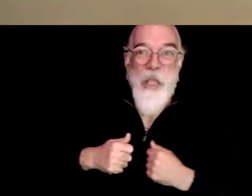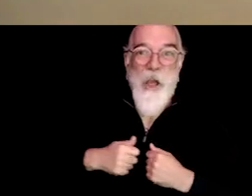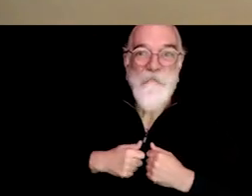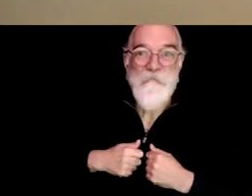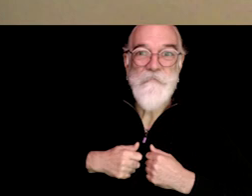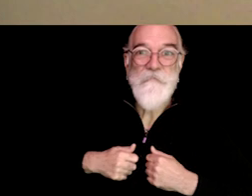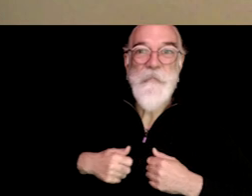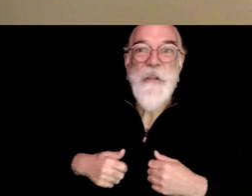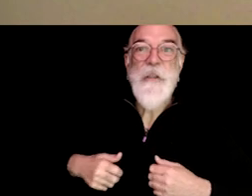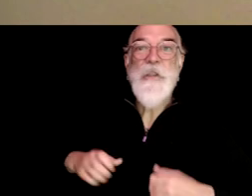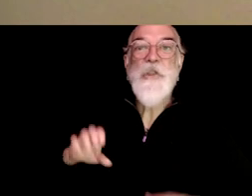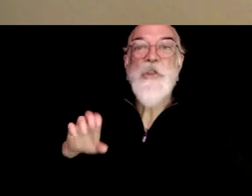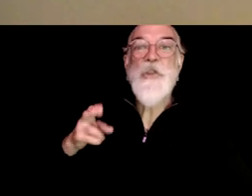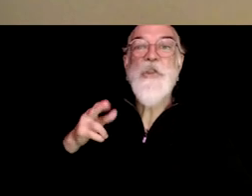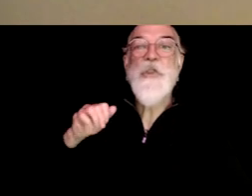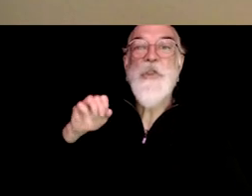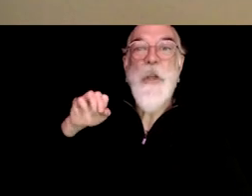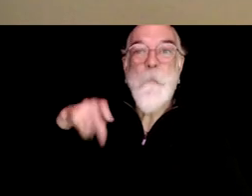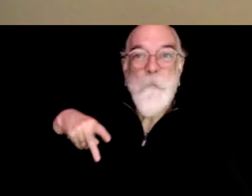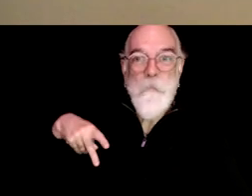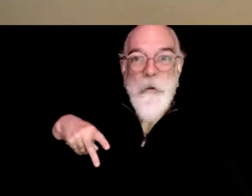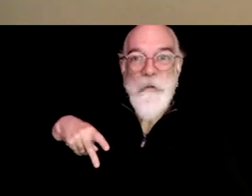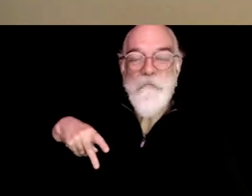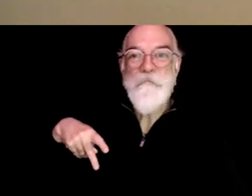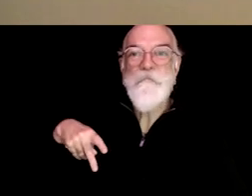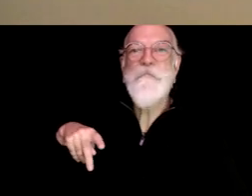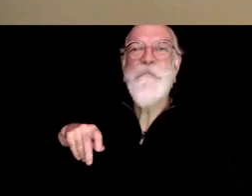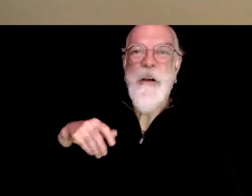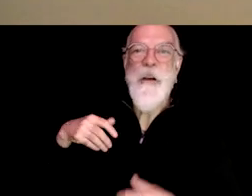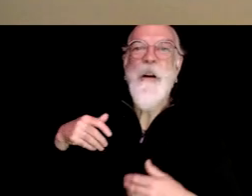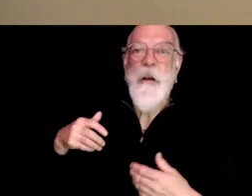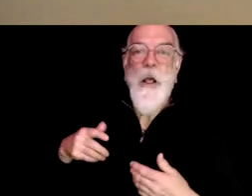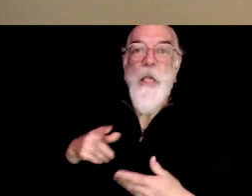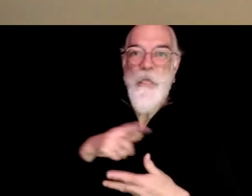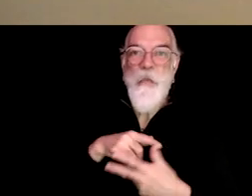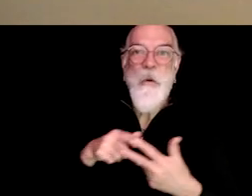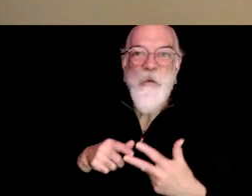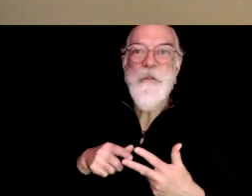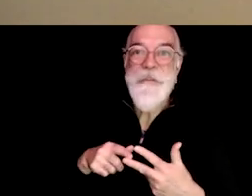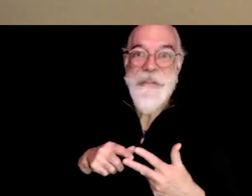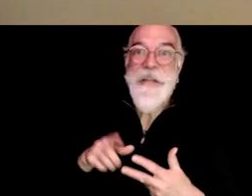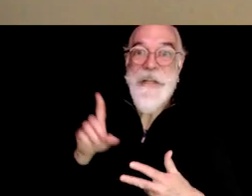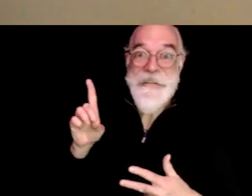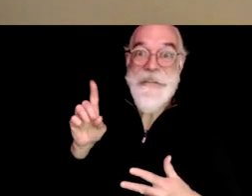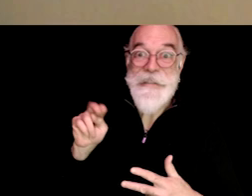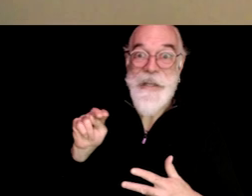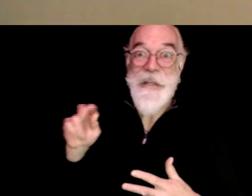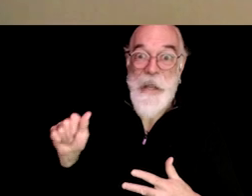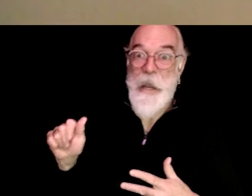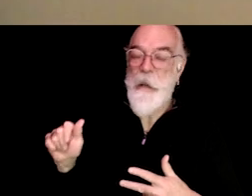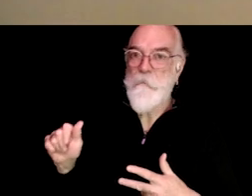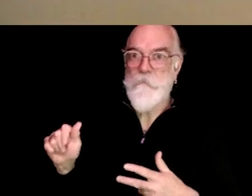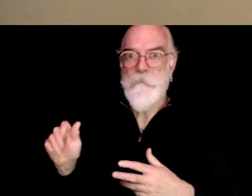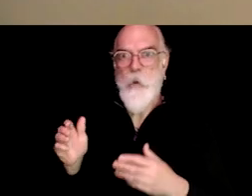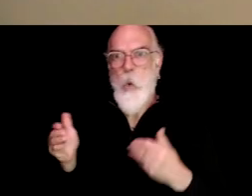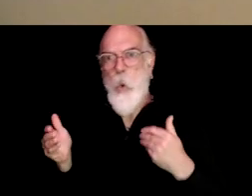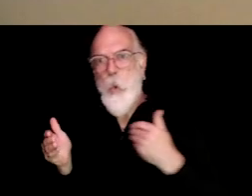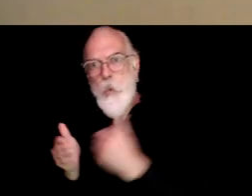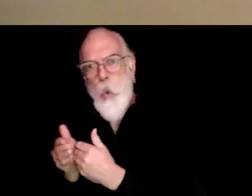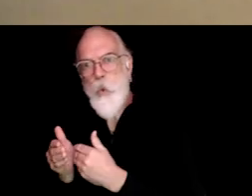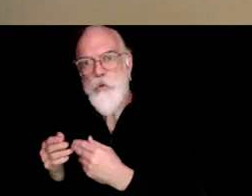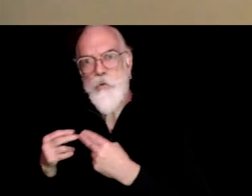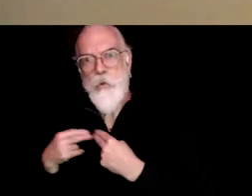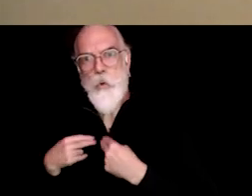gorillas and chimps, whose DNA is similar to ours, and genetically the chimps in